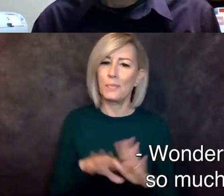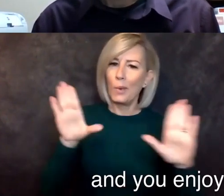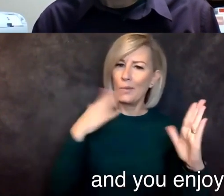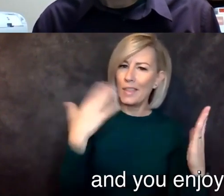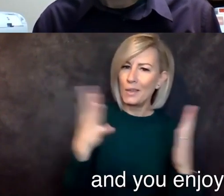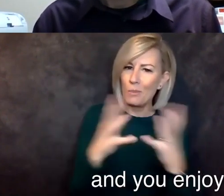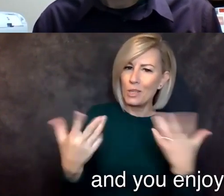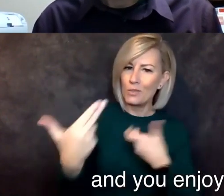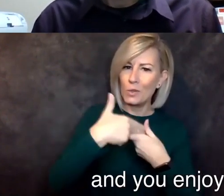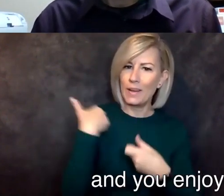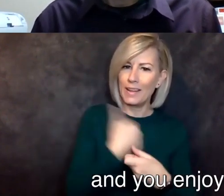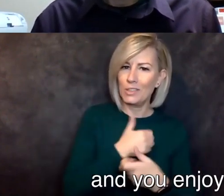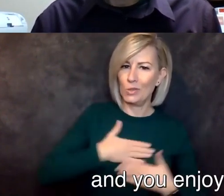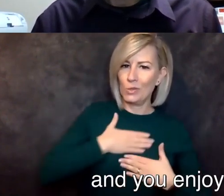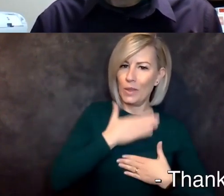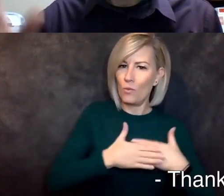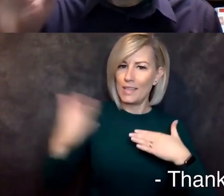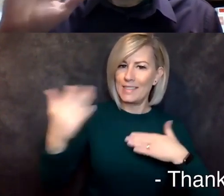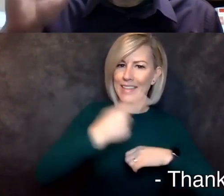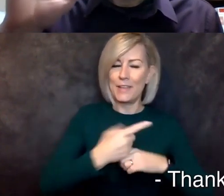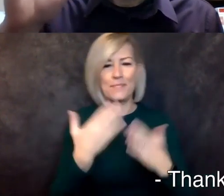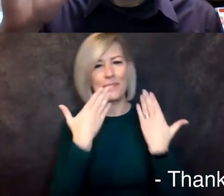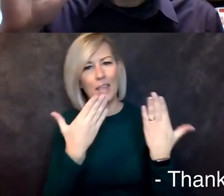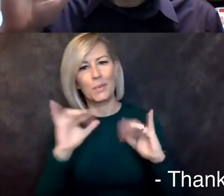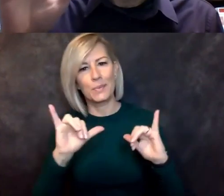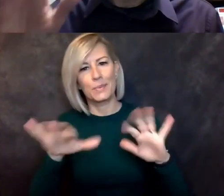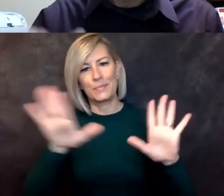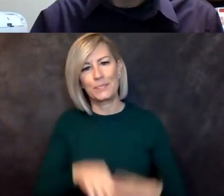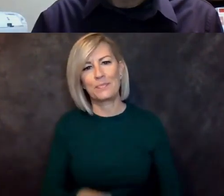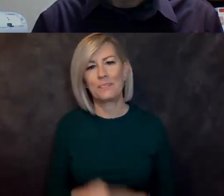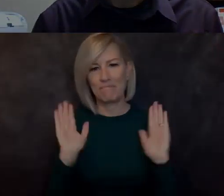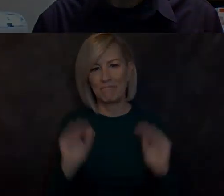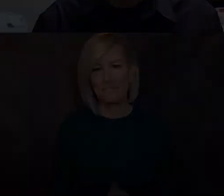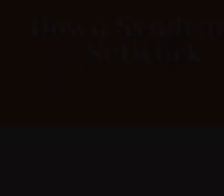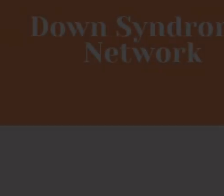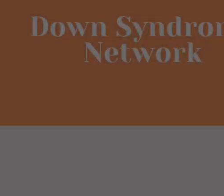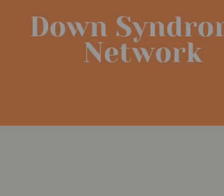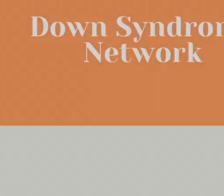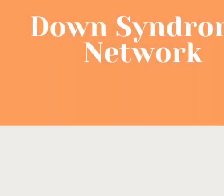being here. And you enjoy the rest of your day. Thank you. You too. Bye. Bye.